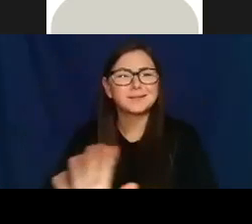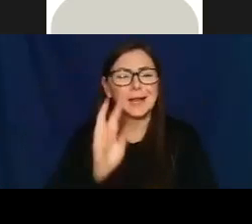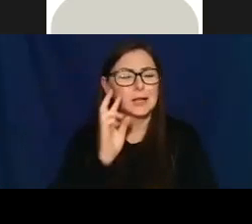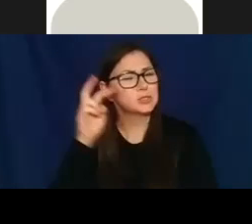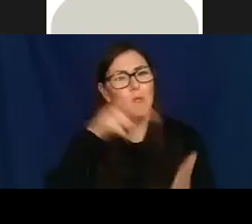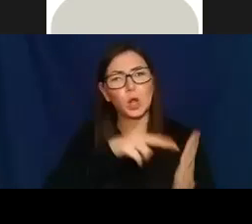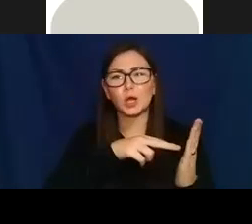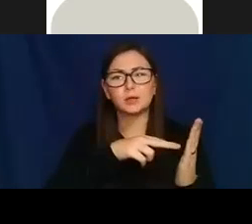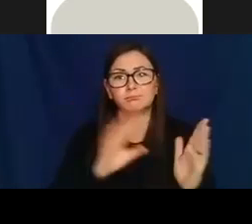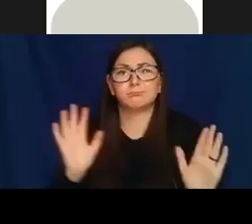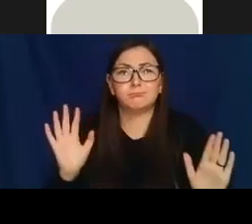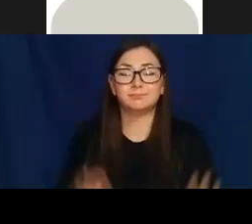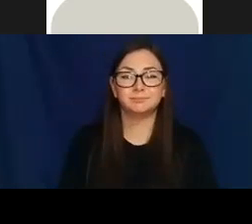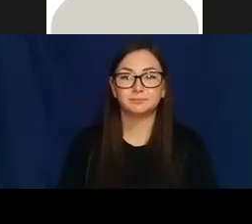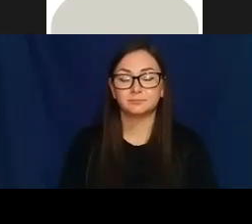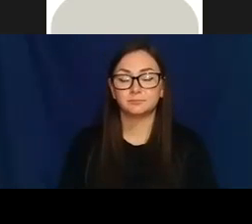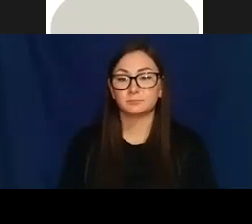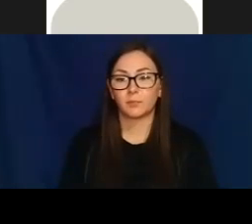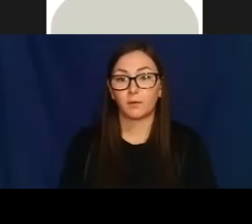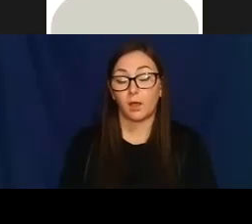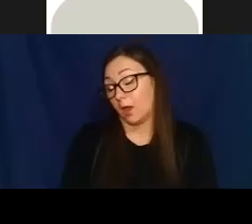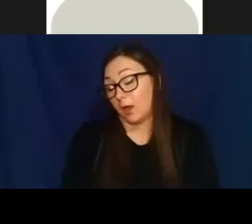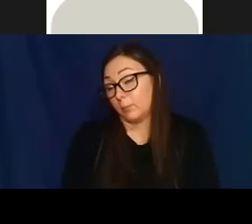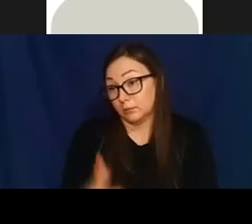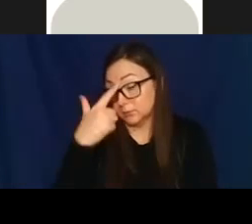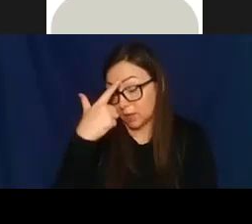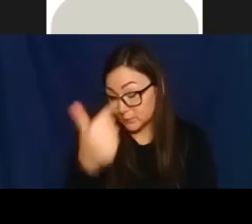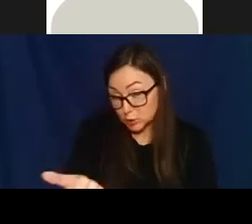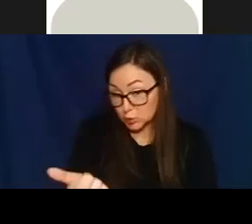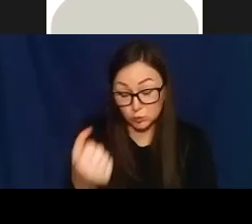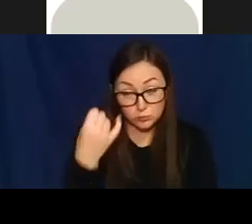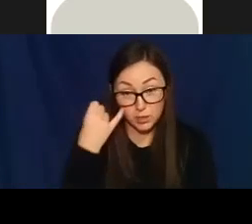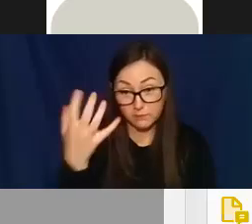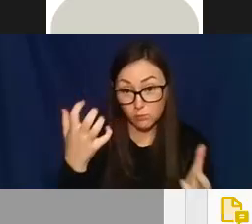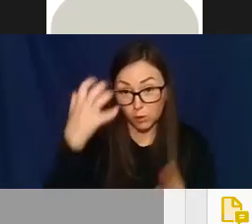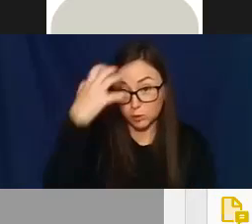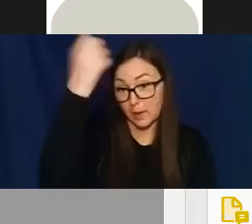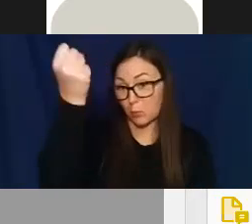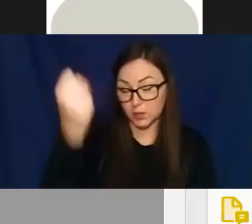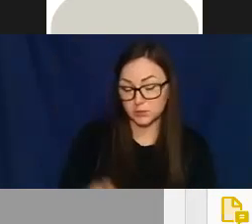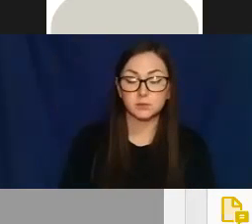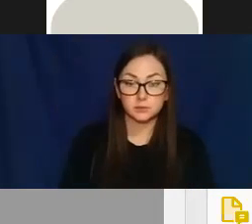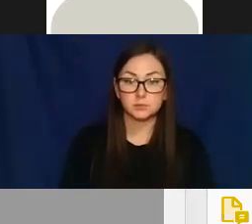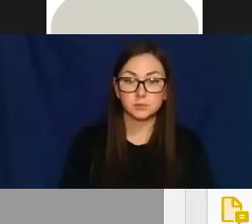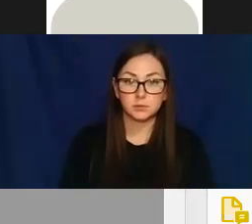mean, you're welcome to memorize it. I'm not stopping you from memorizing by far, but use your periodic